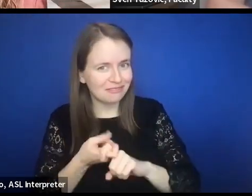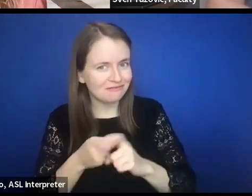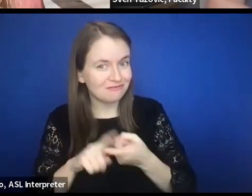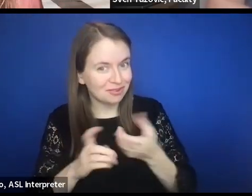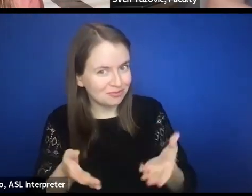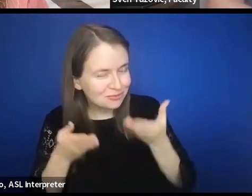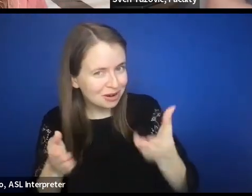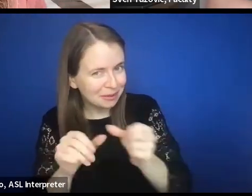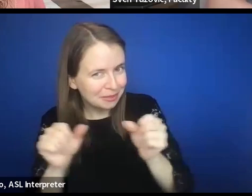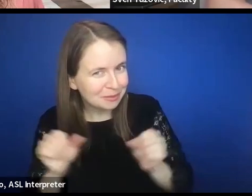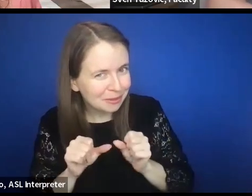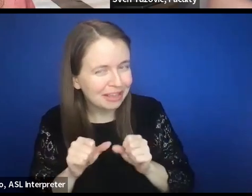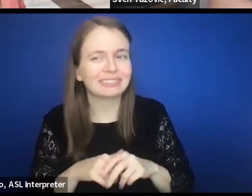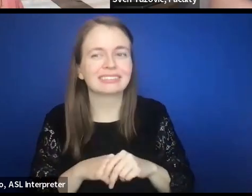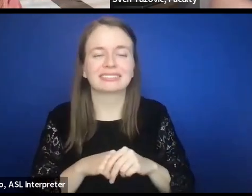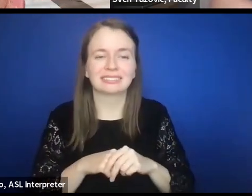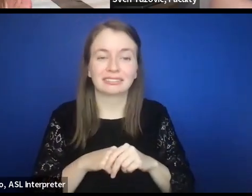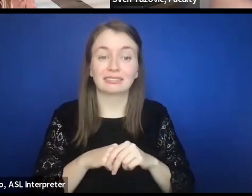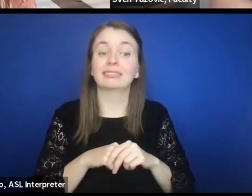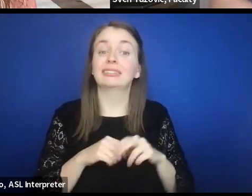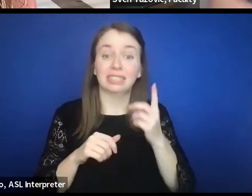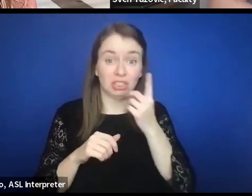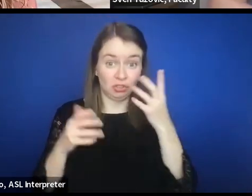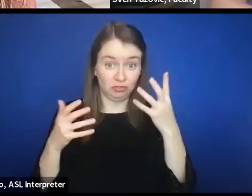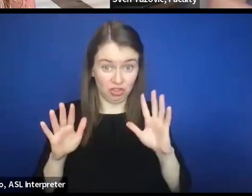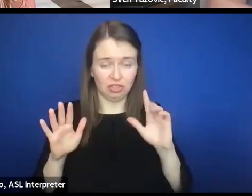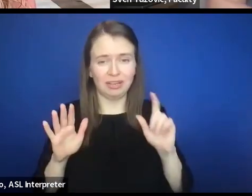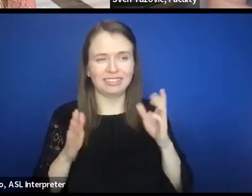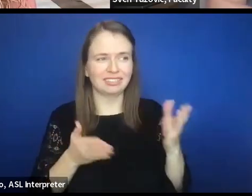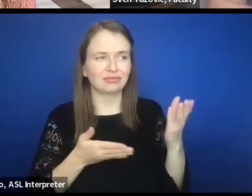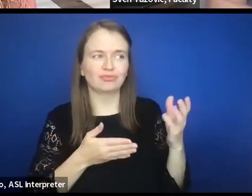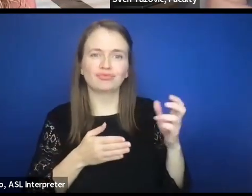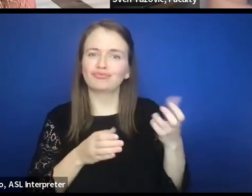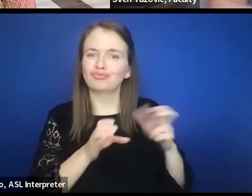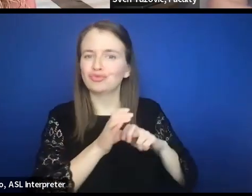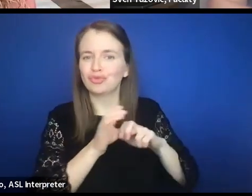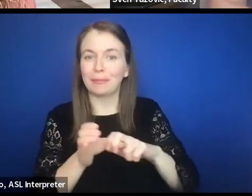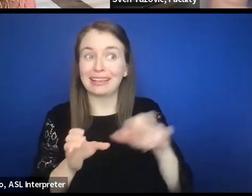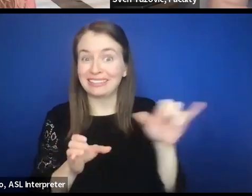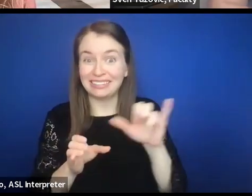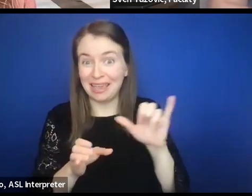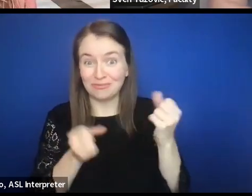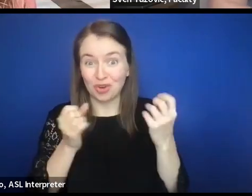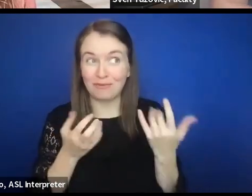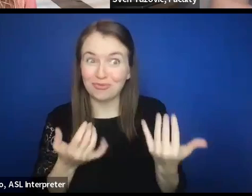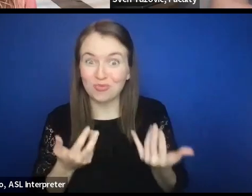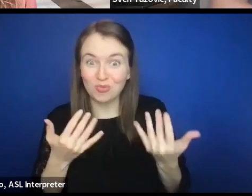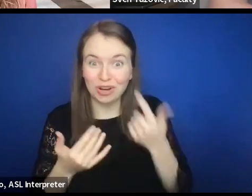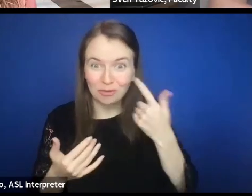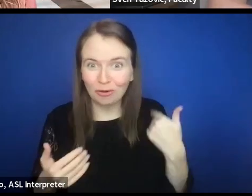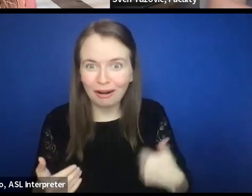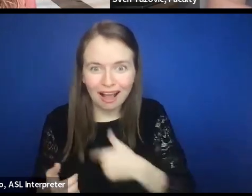recommended this place. And so after dinner, we had to get right back. And the same taxi driver, he was like waiting there the whole